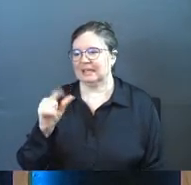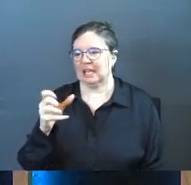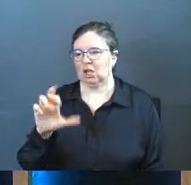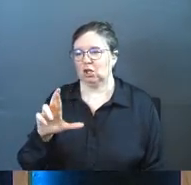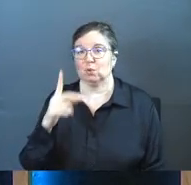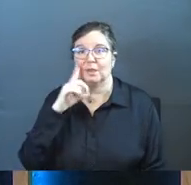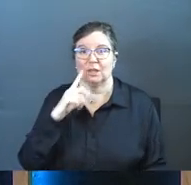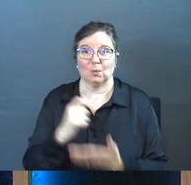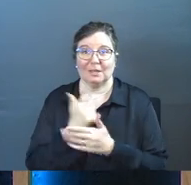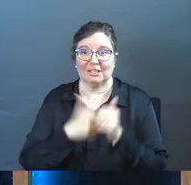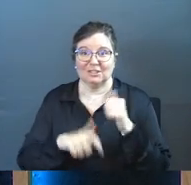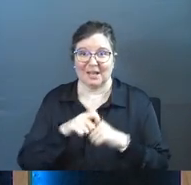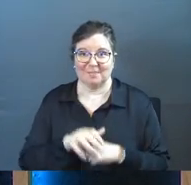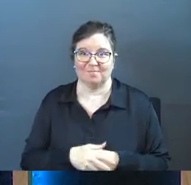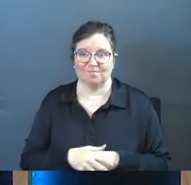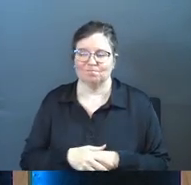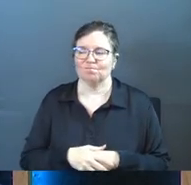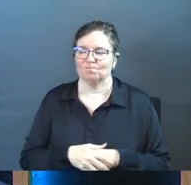time.